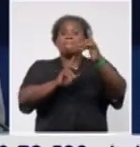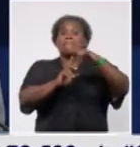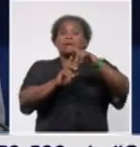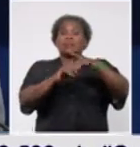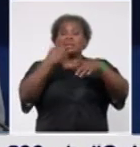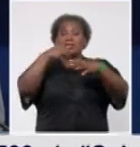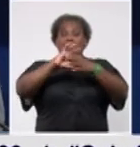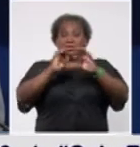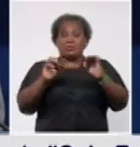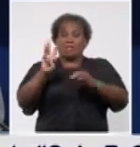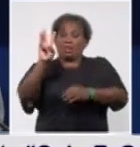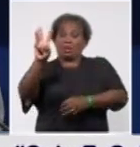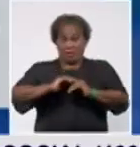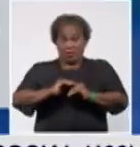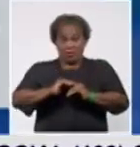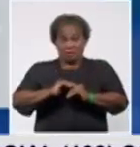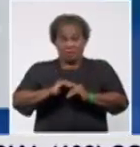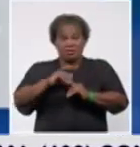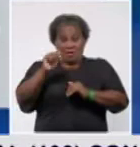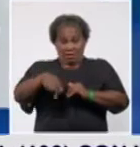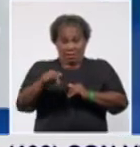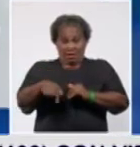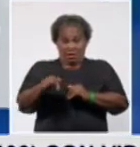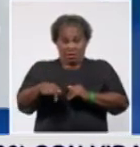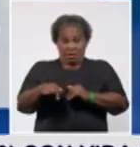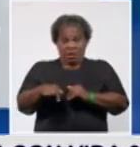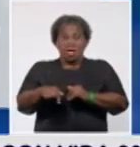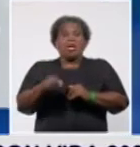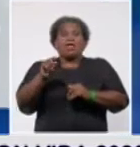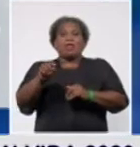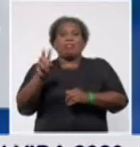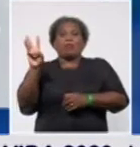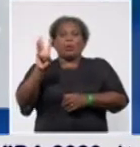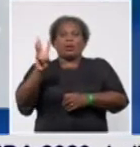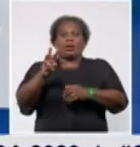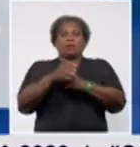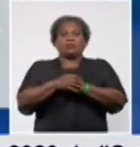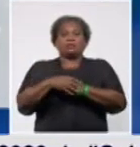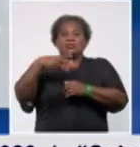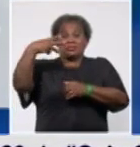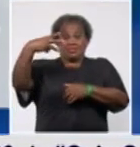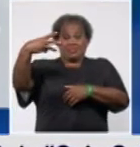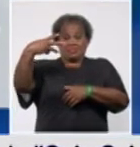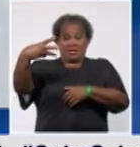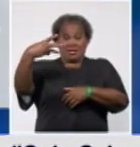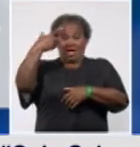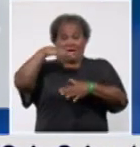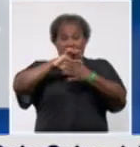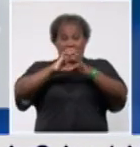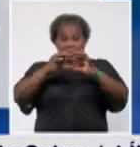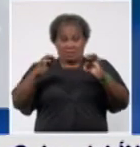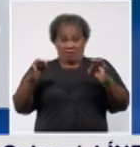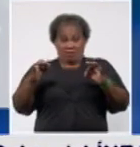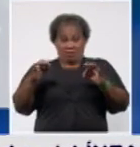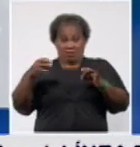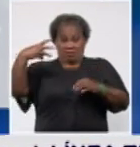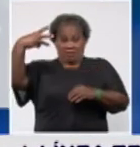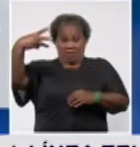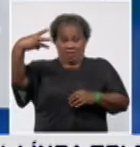autochthonous. The imported case from Mayabeque is from the municipality of Santa Cruz del